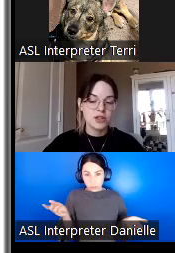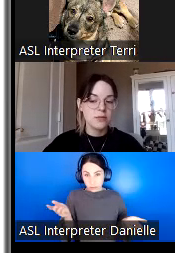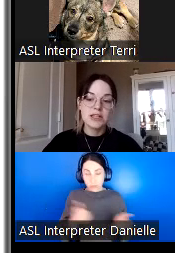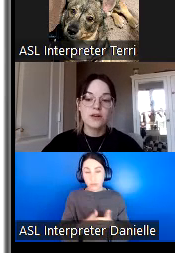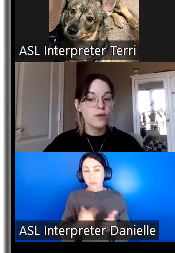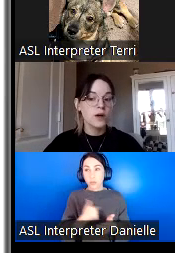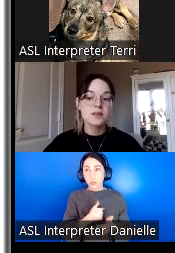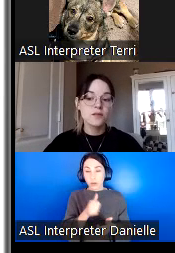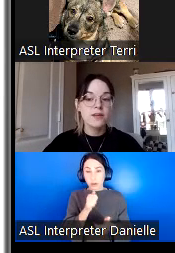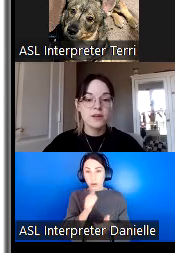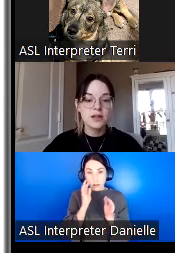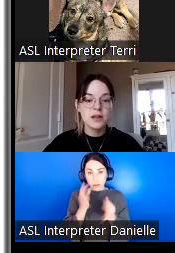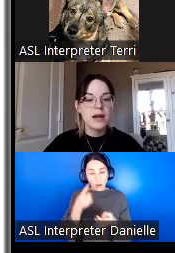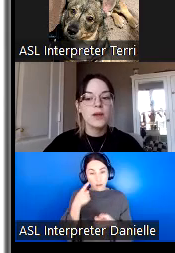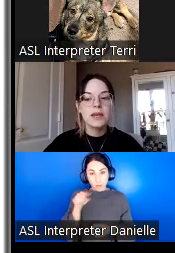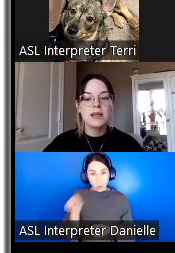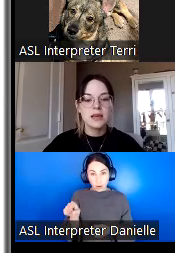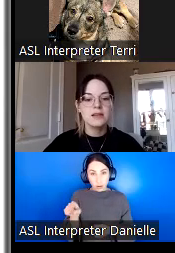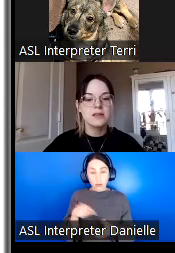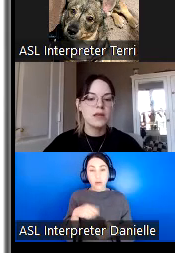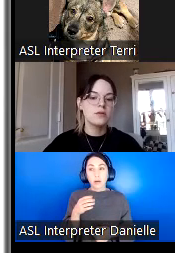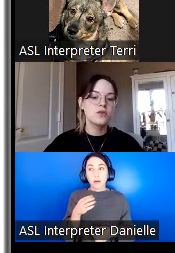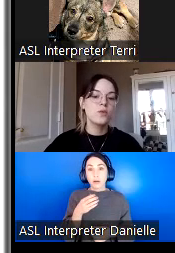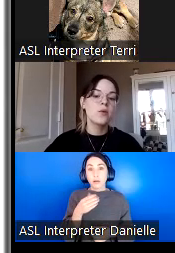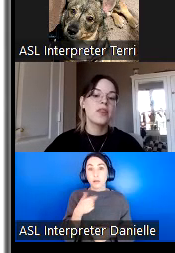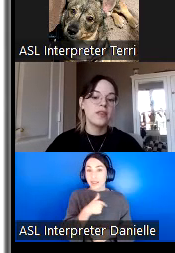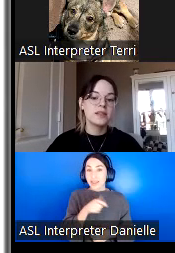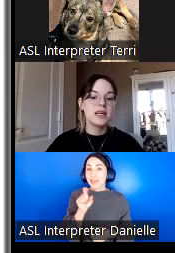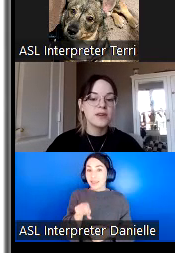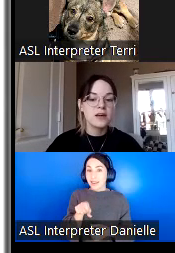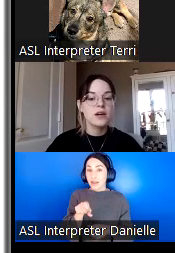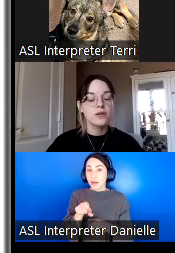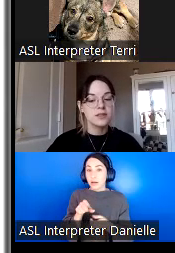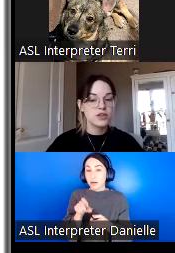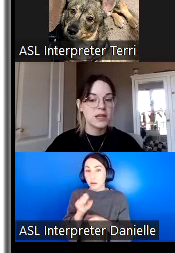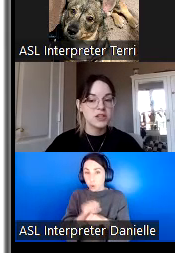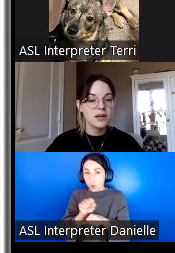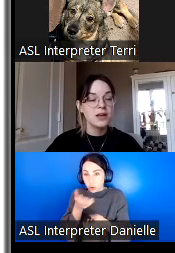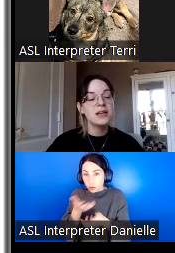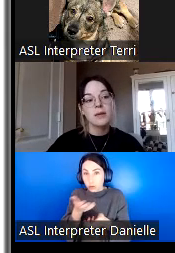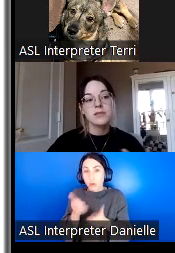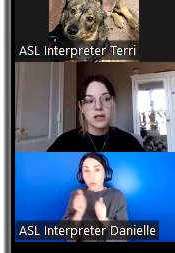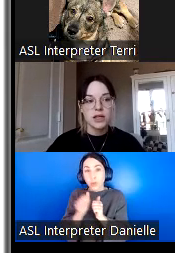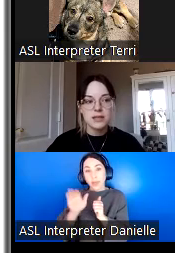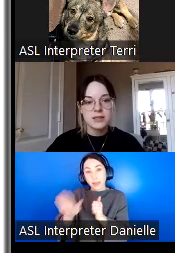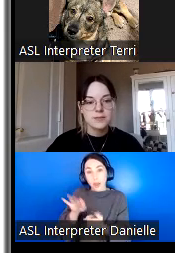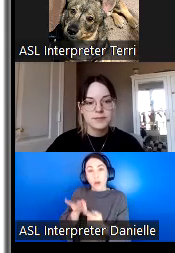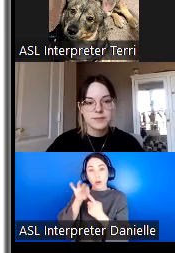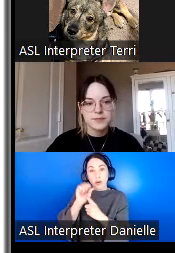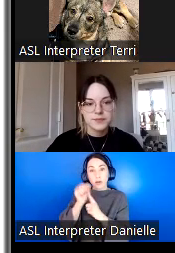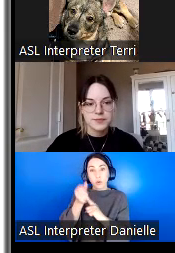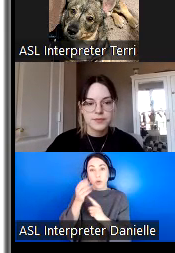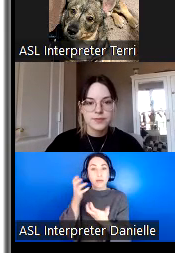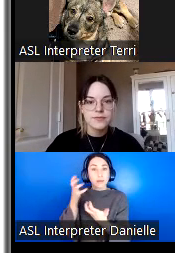make that determination for a survivor, and we need to be able to work within the safety of their own situation and adapt to their